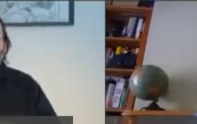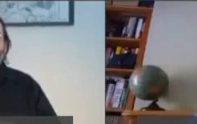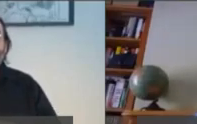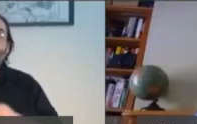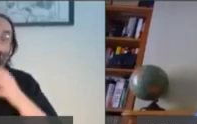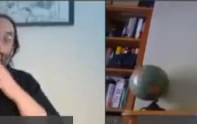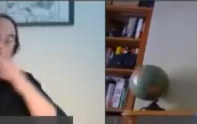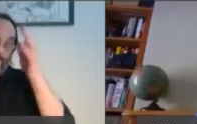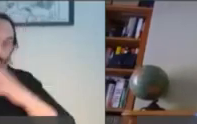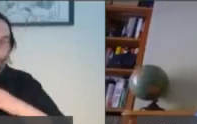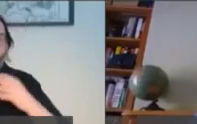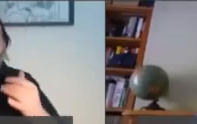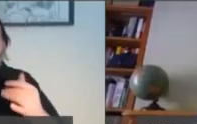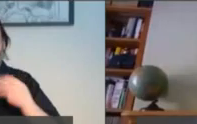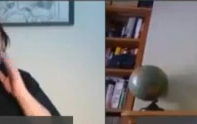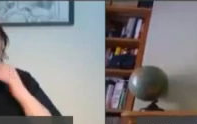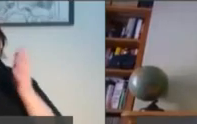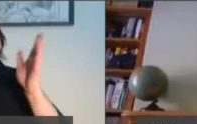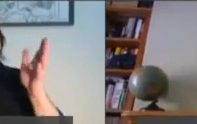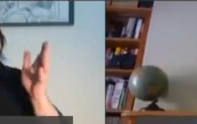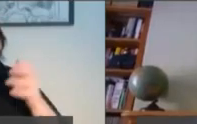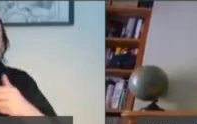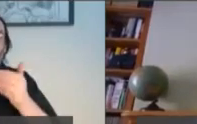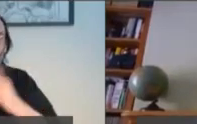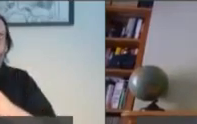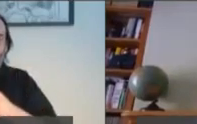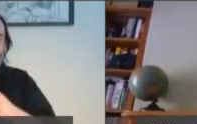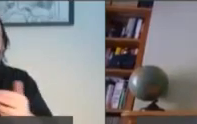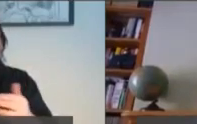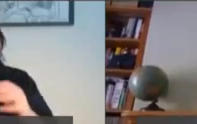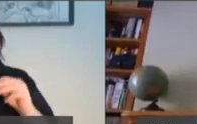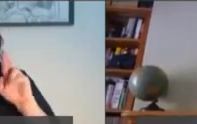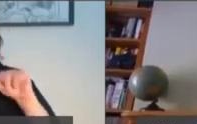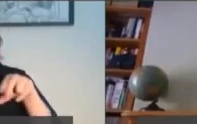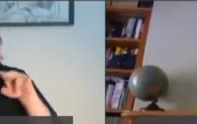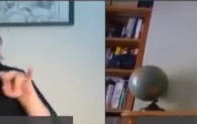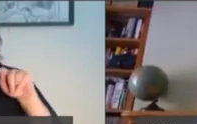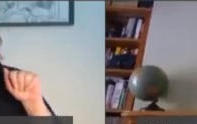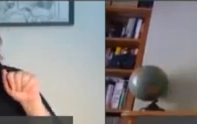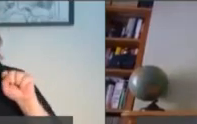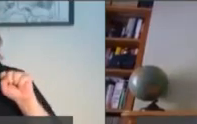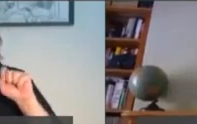Ladies and gentlemen, at this time, we'll have a presentation presented again by Ms. Marquita Seiler.